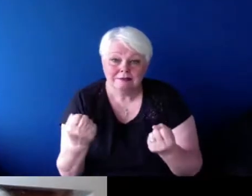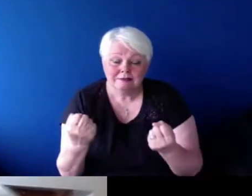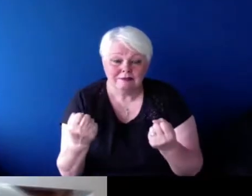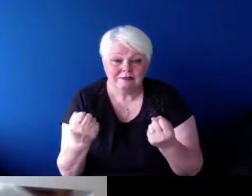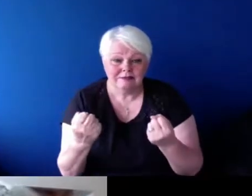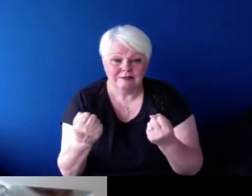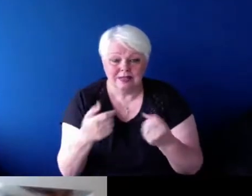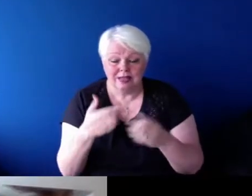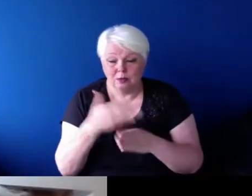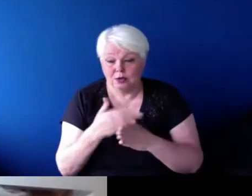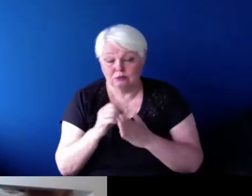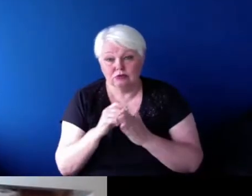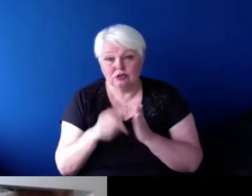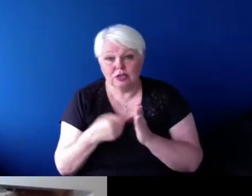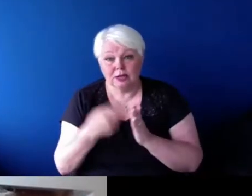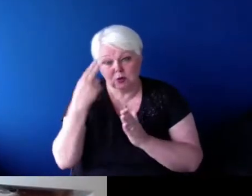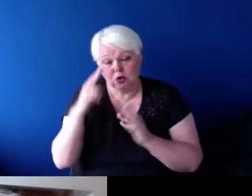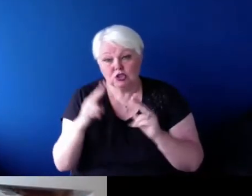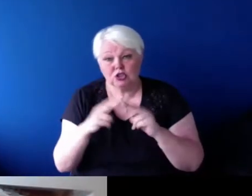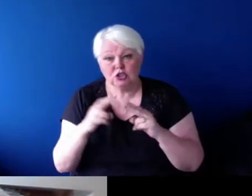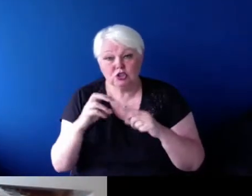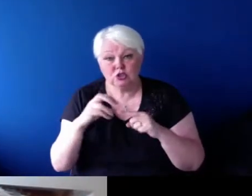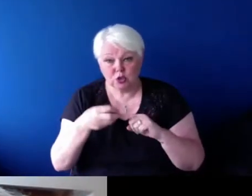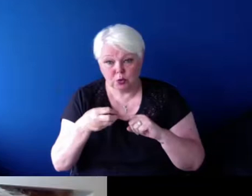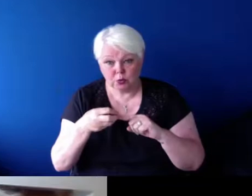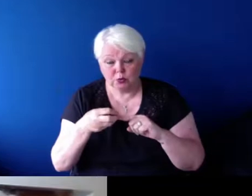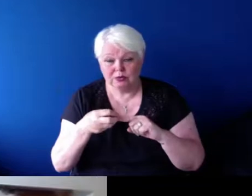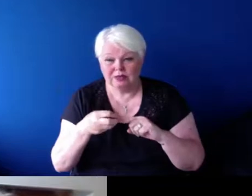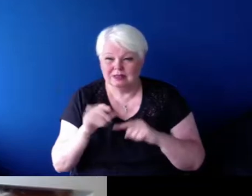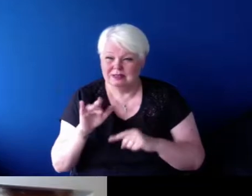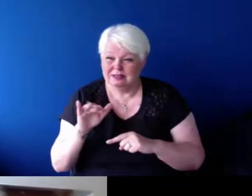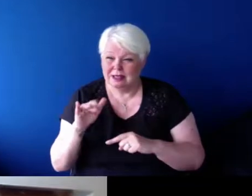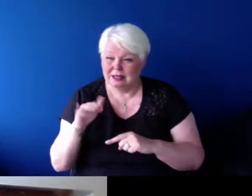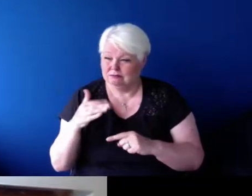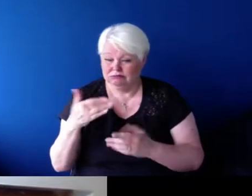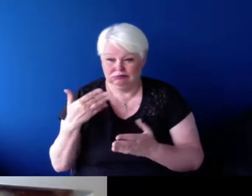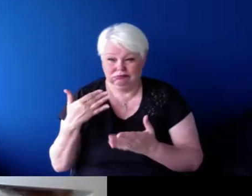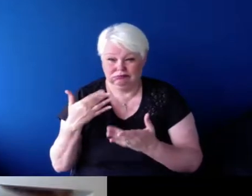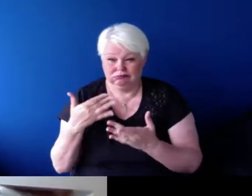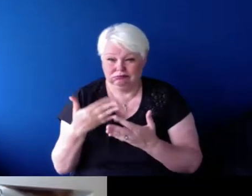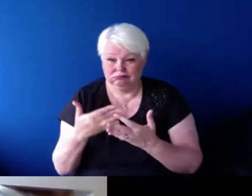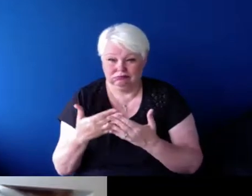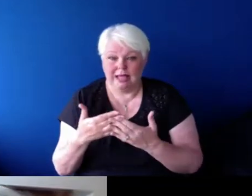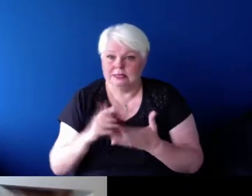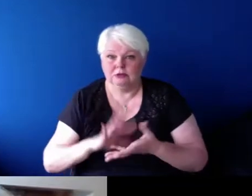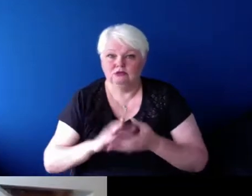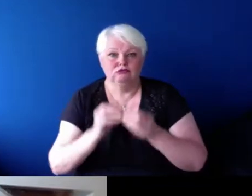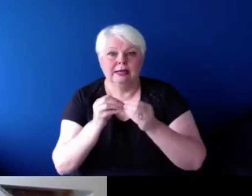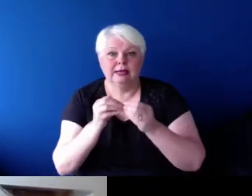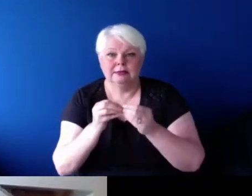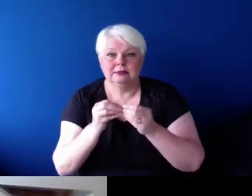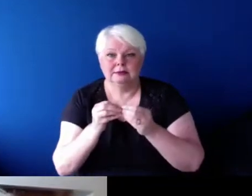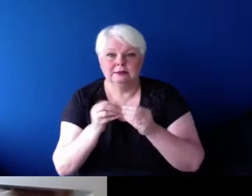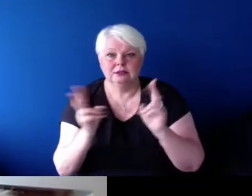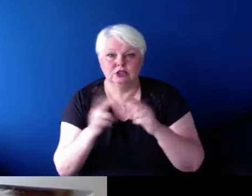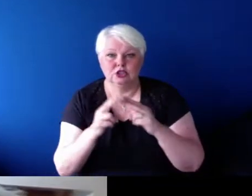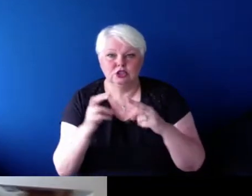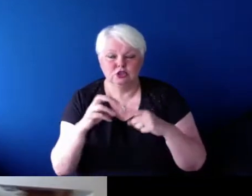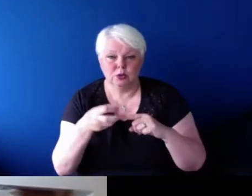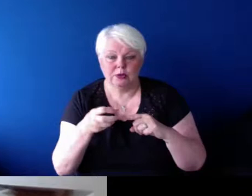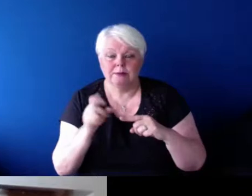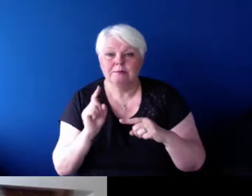I've worked at a project called Touchstone, which has been there for many years now. So I didn't form that project, but